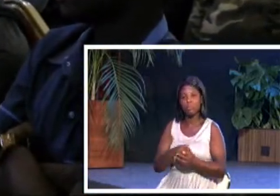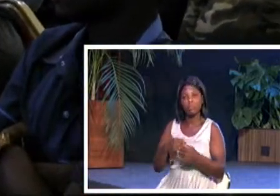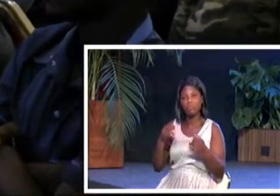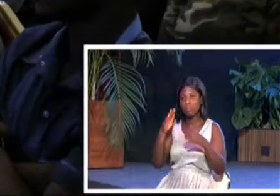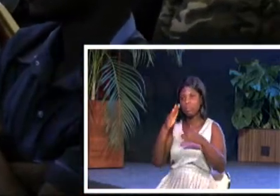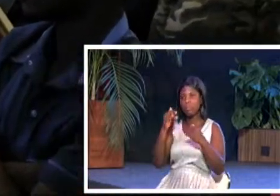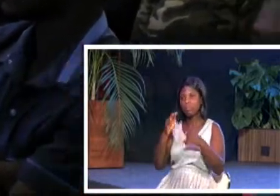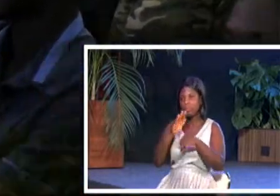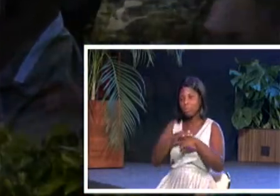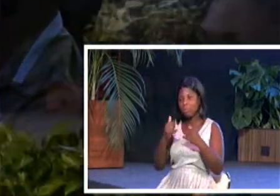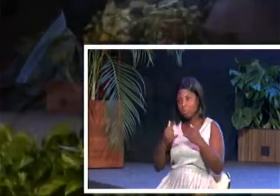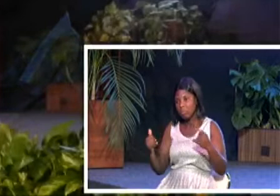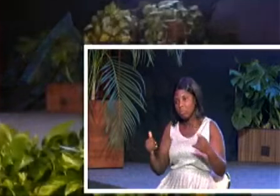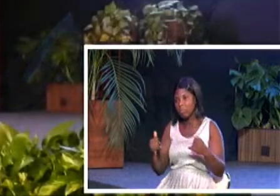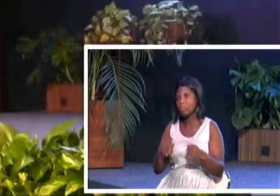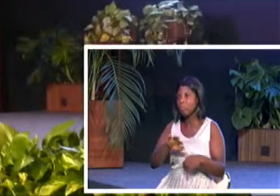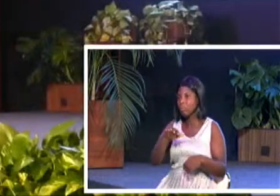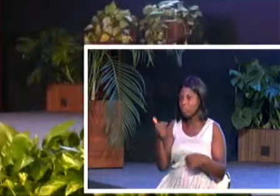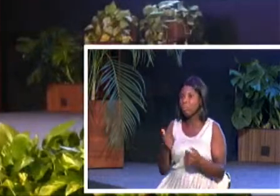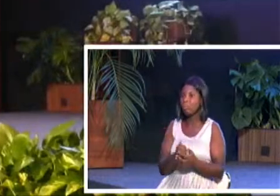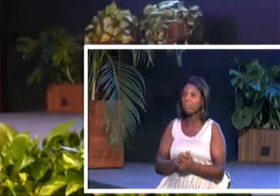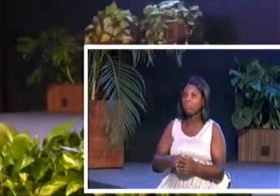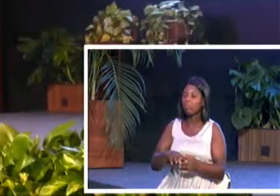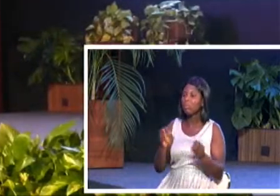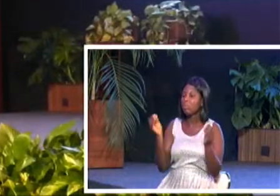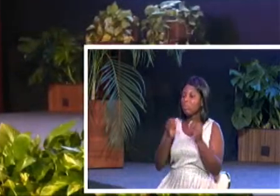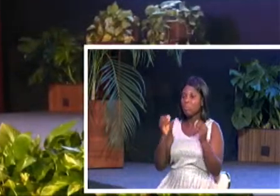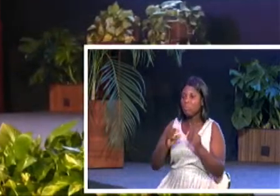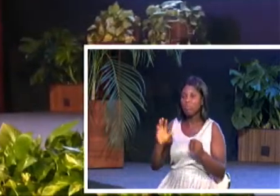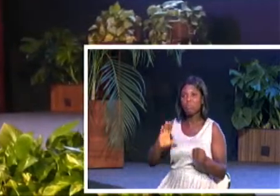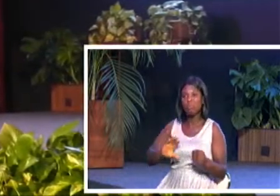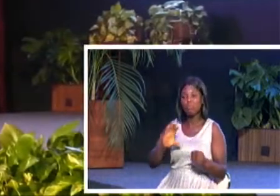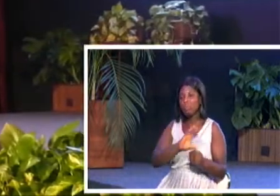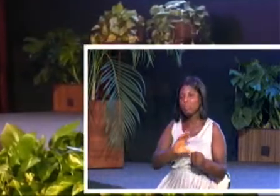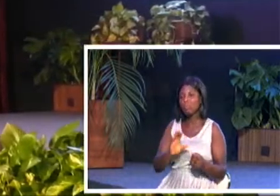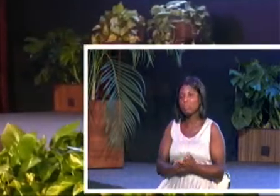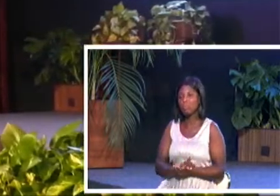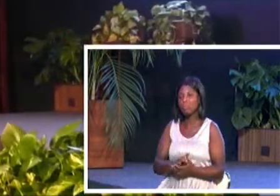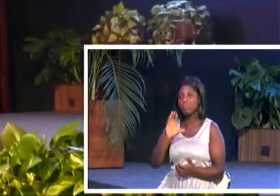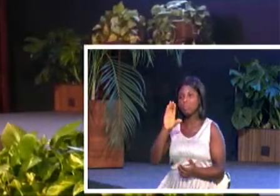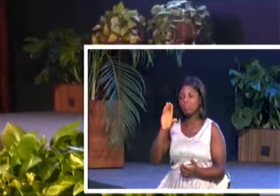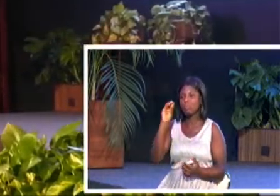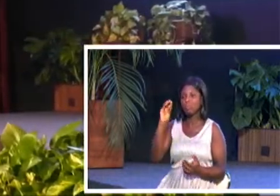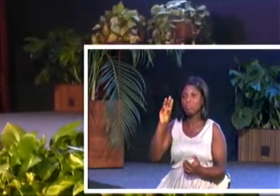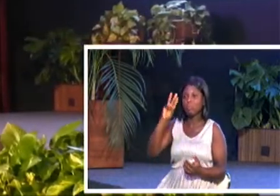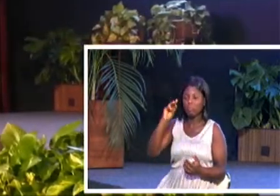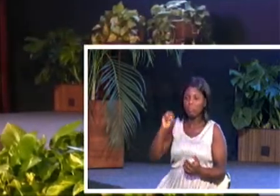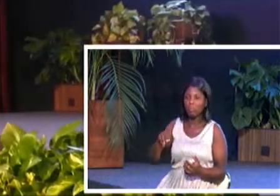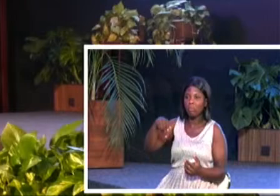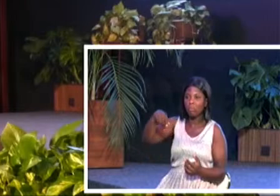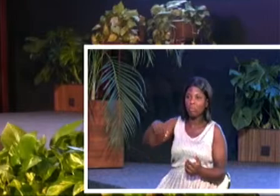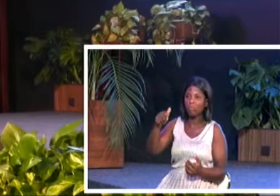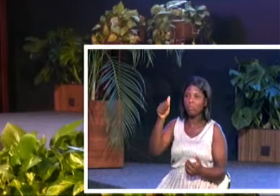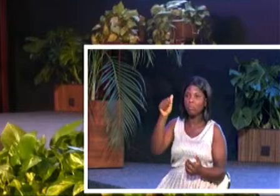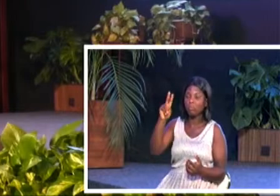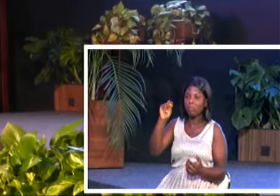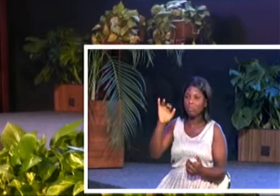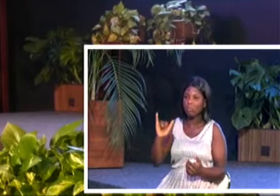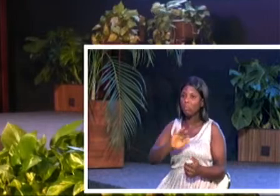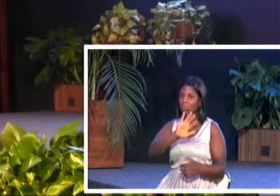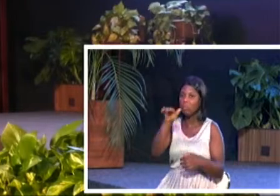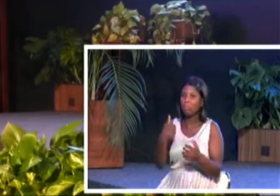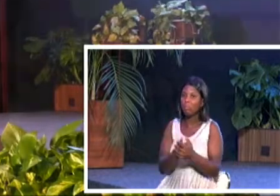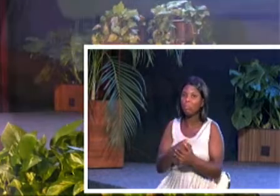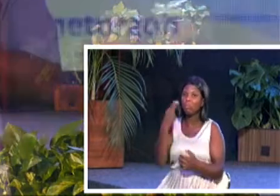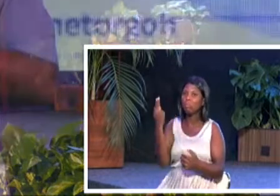Now, a lot of companies are born before computers, right? BBC. And they are struggling to digitalize. So they need